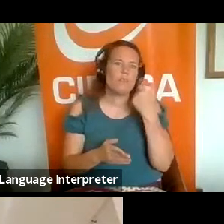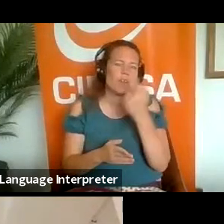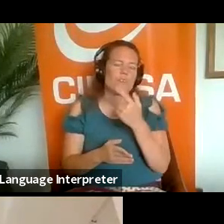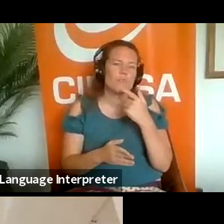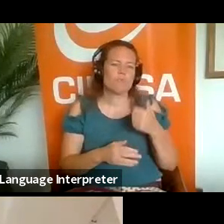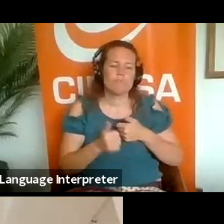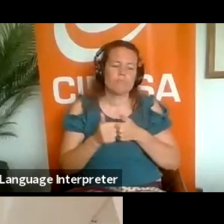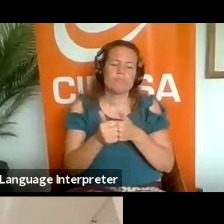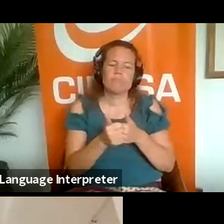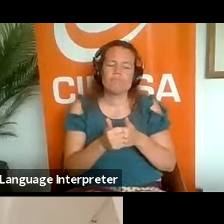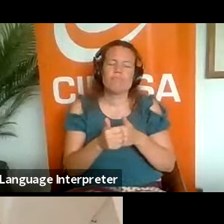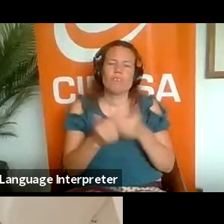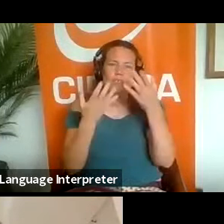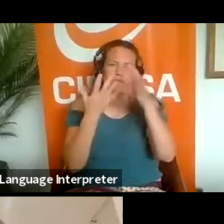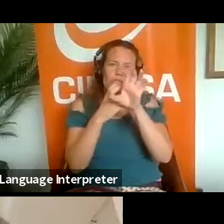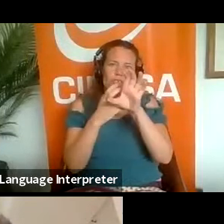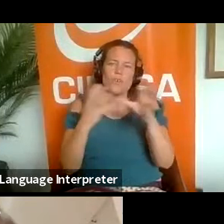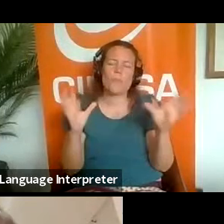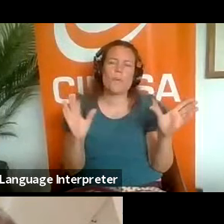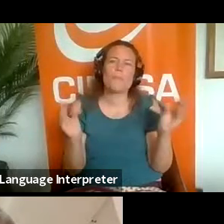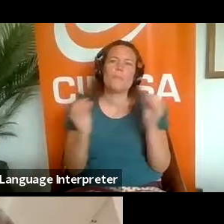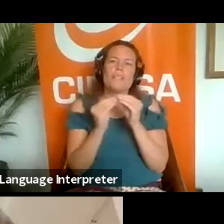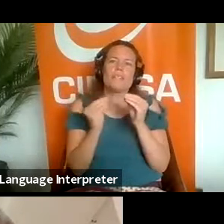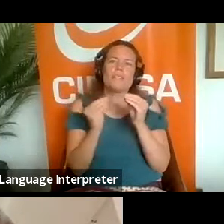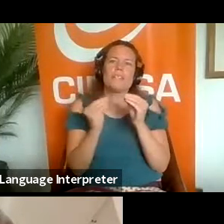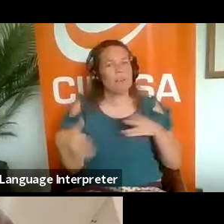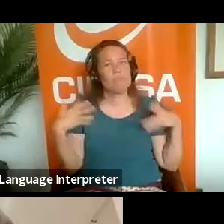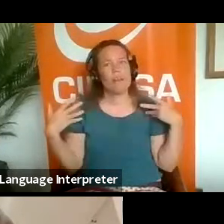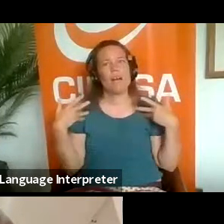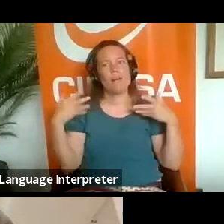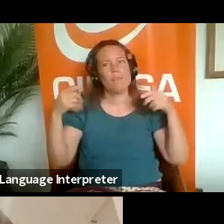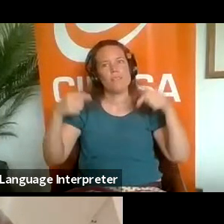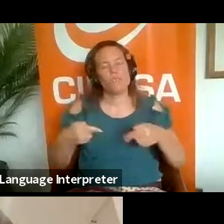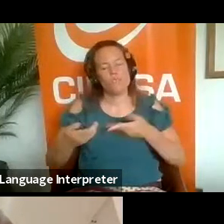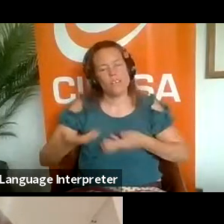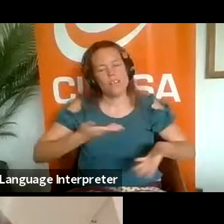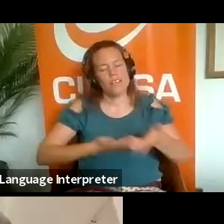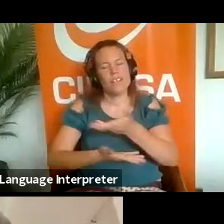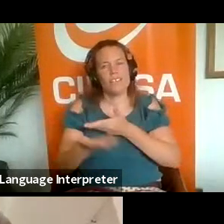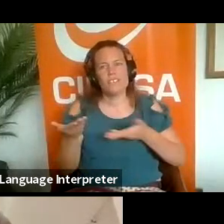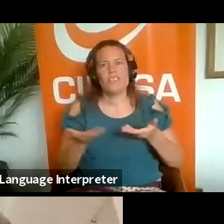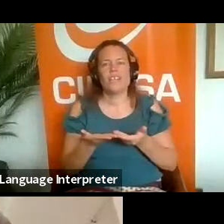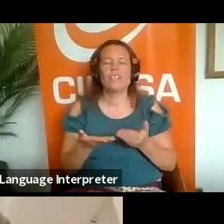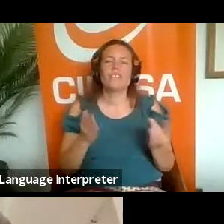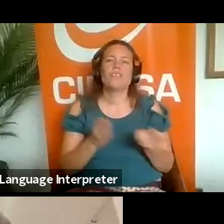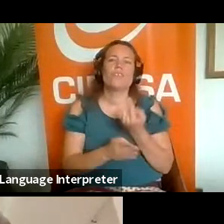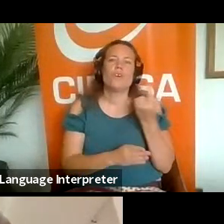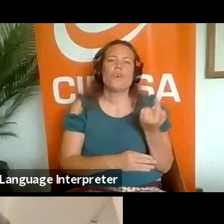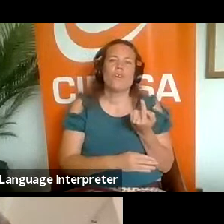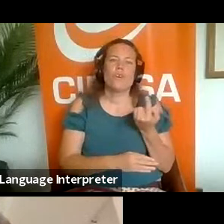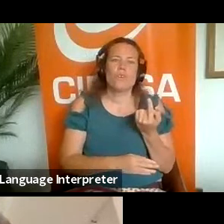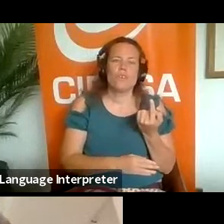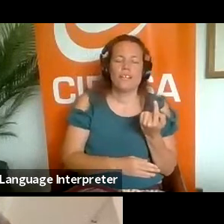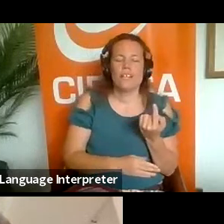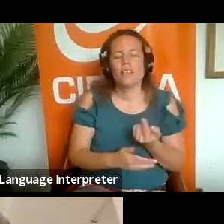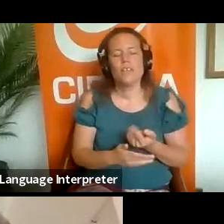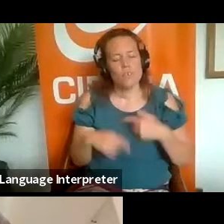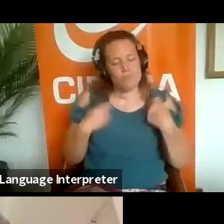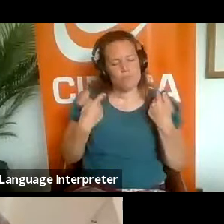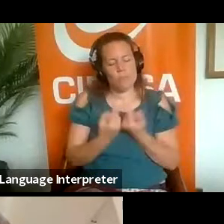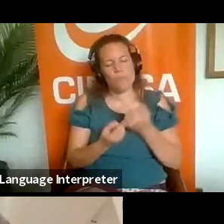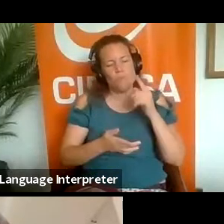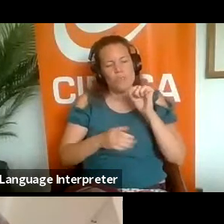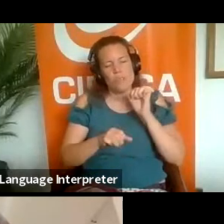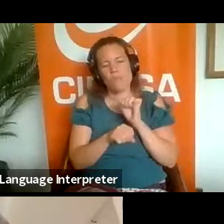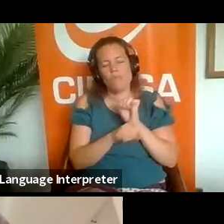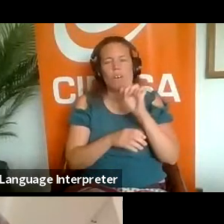meeting. I'm happy that I'm here today to share not only our perspective from the type of work we do, but